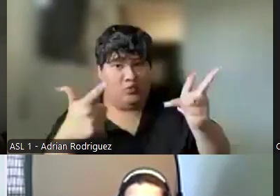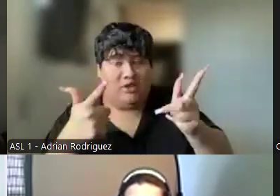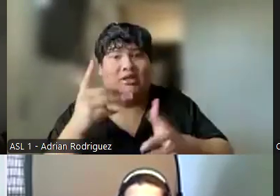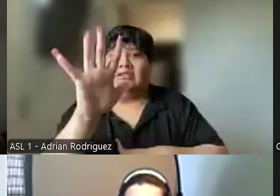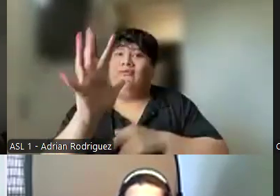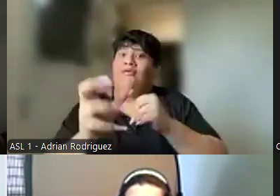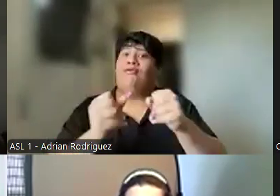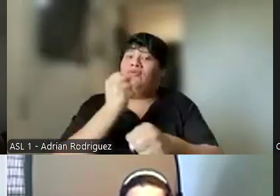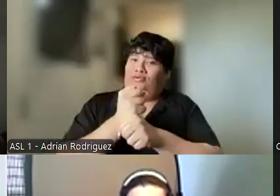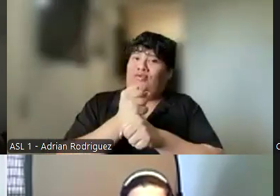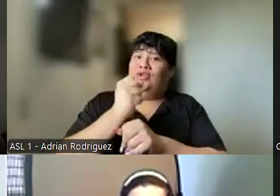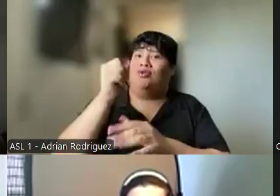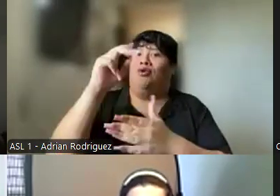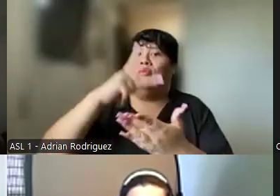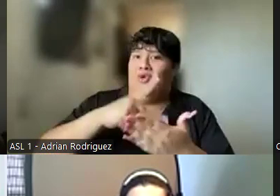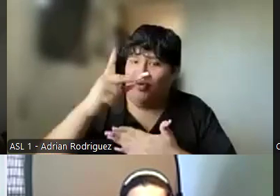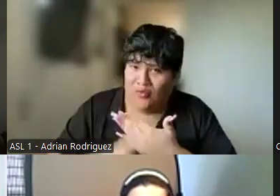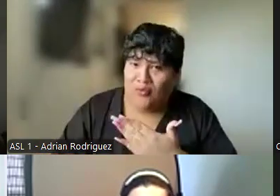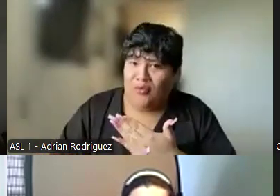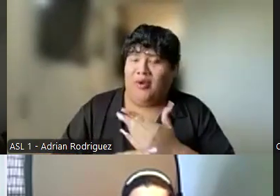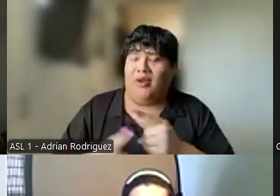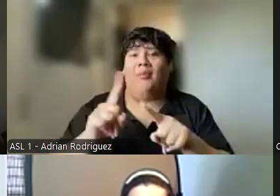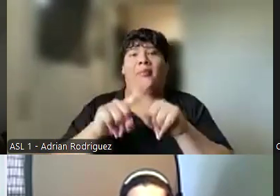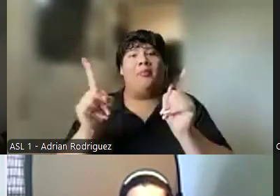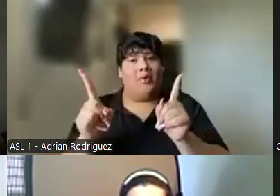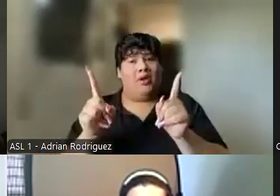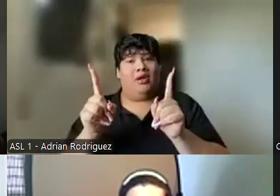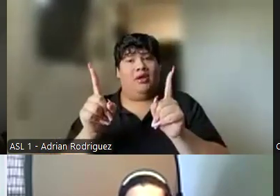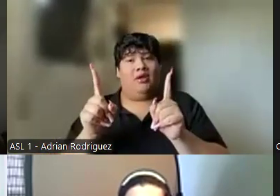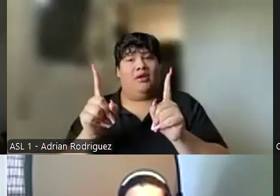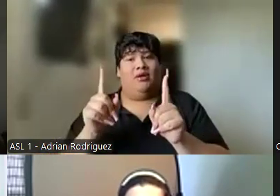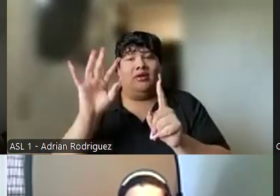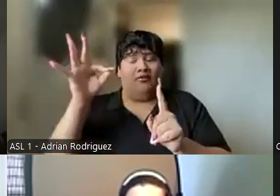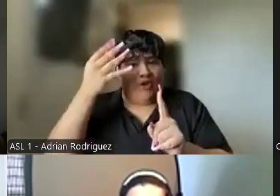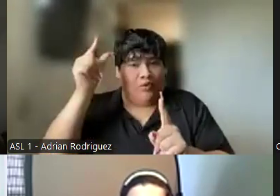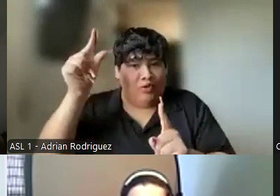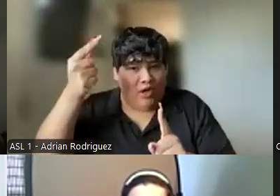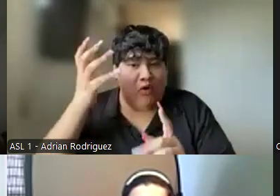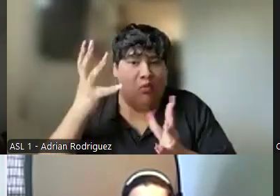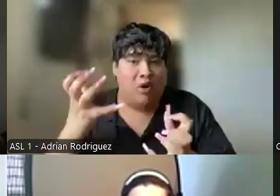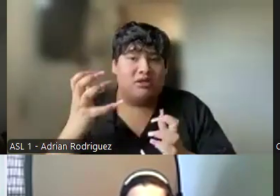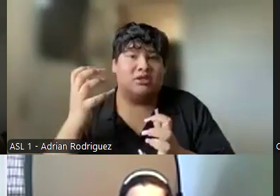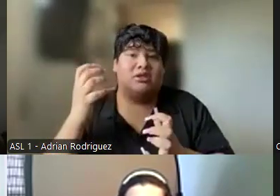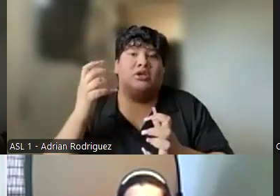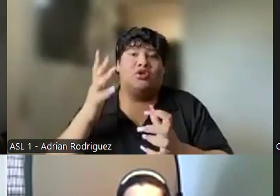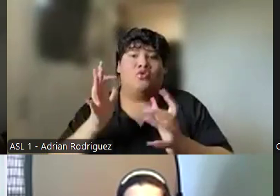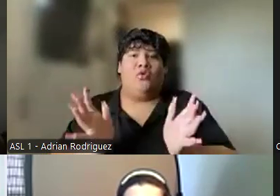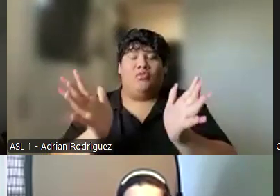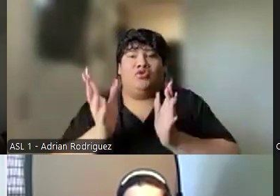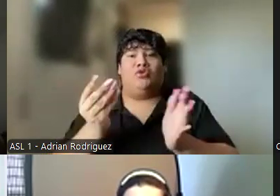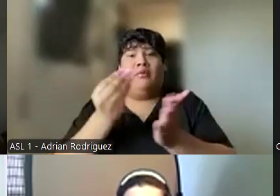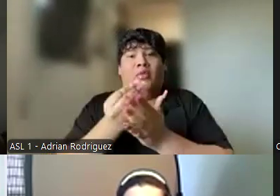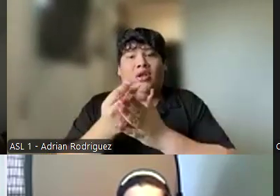Health Transformation Program is a 5-year program, but the federal government wants us to push out dollars quickly